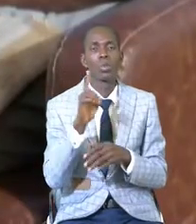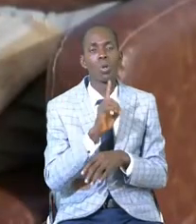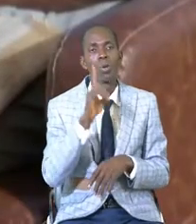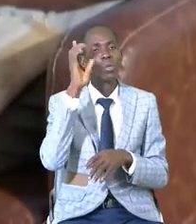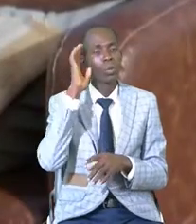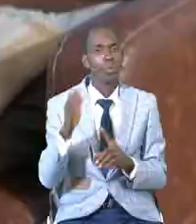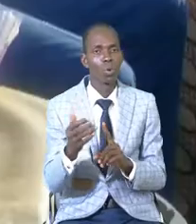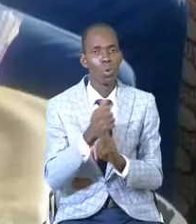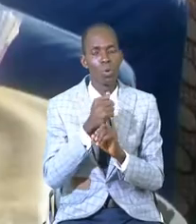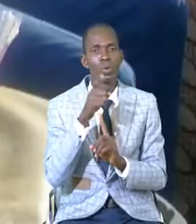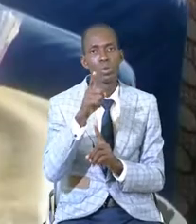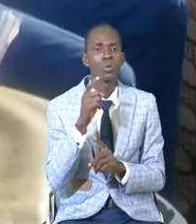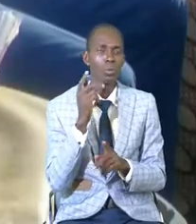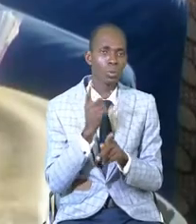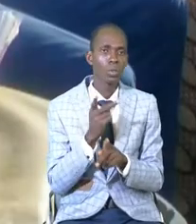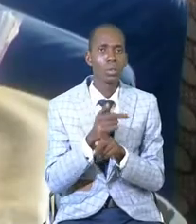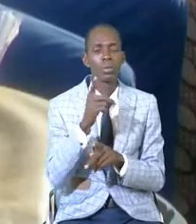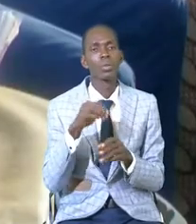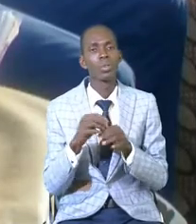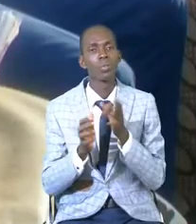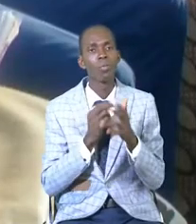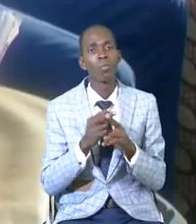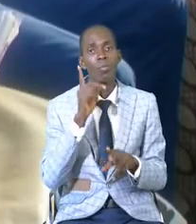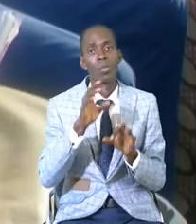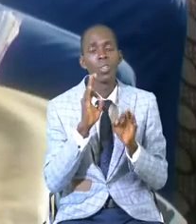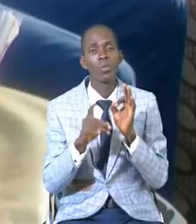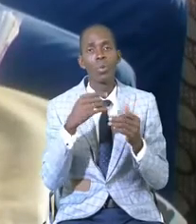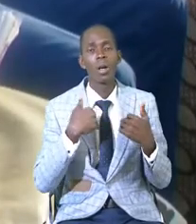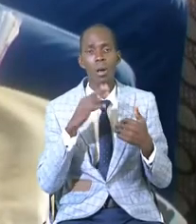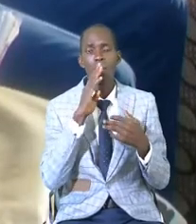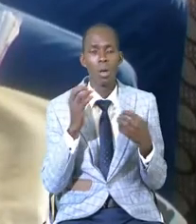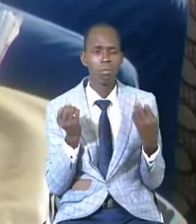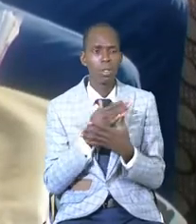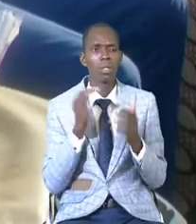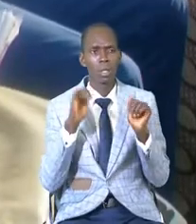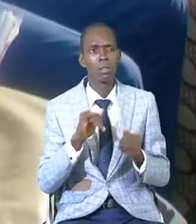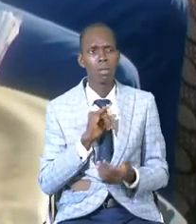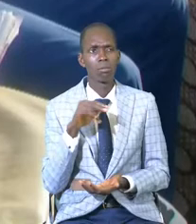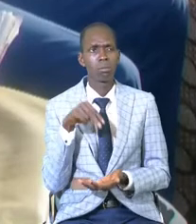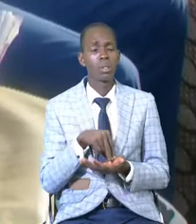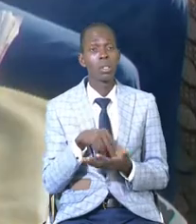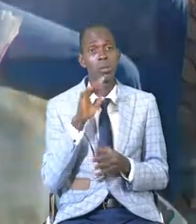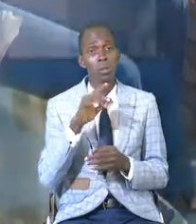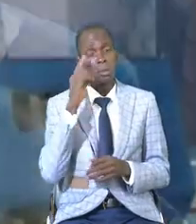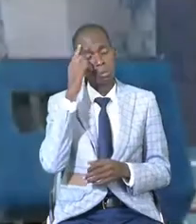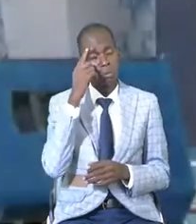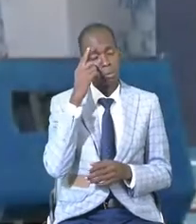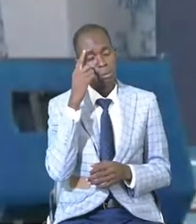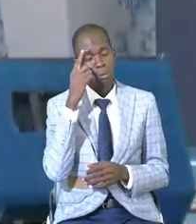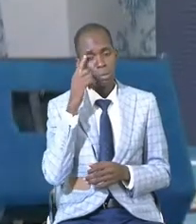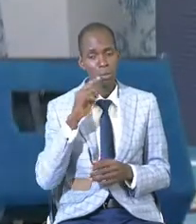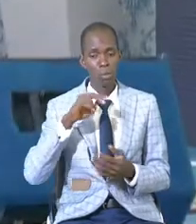will uphold you. If you have been afraid, can I stand? Well, if you are thinking of only your own strength